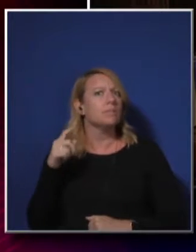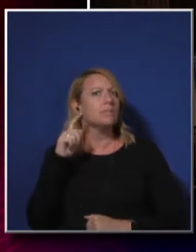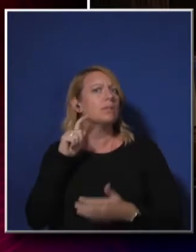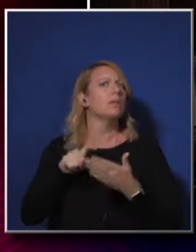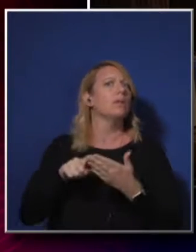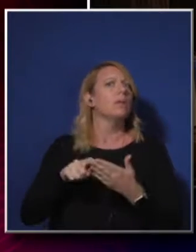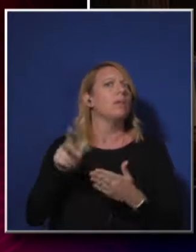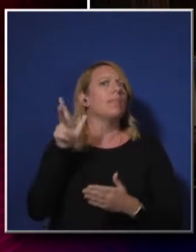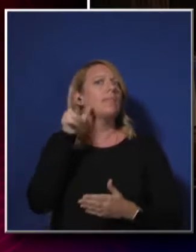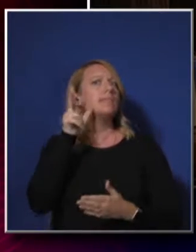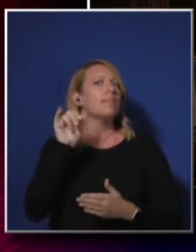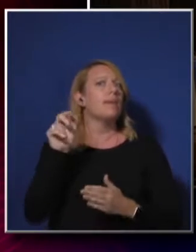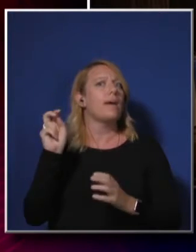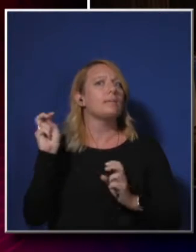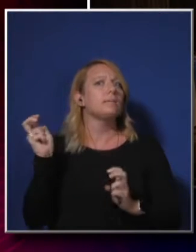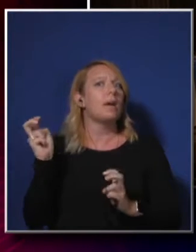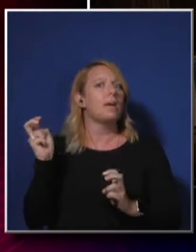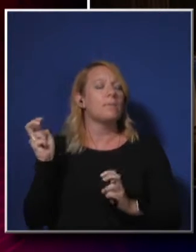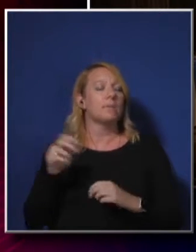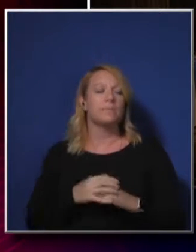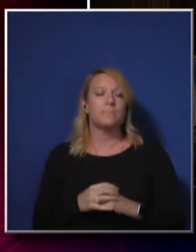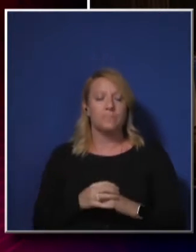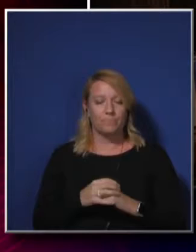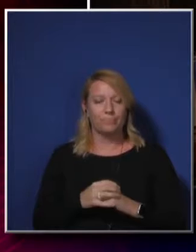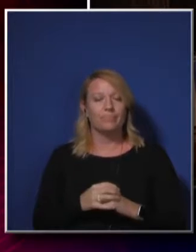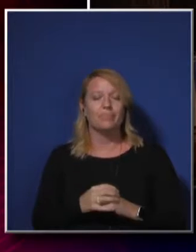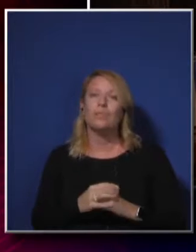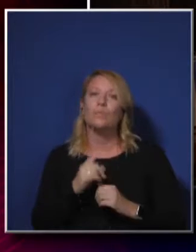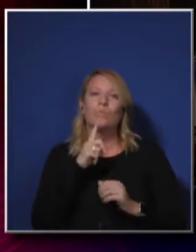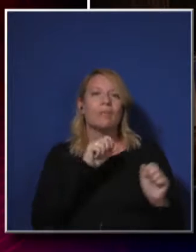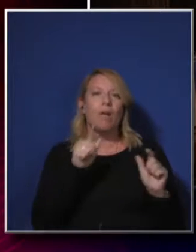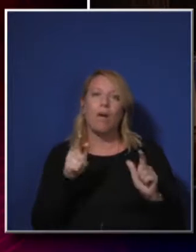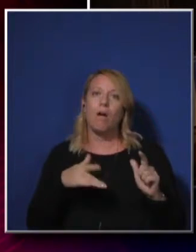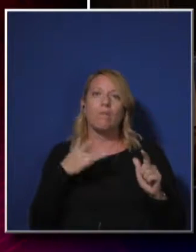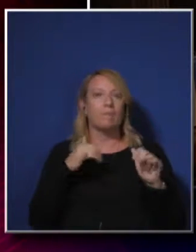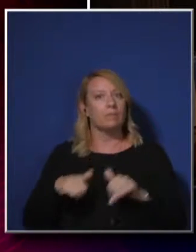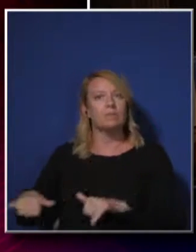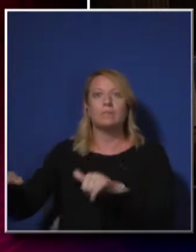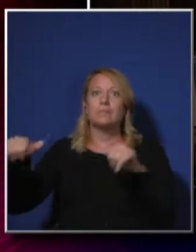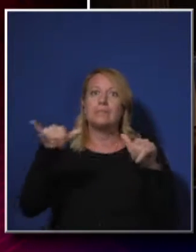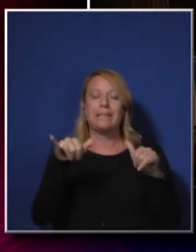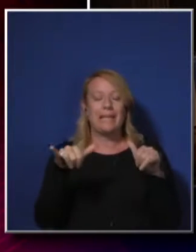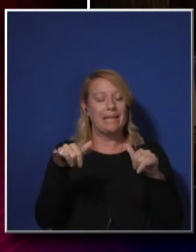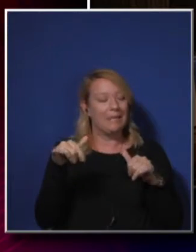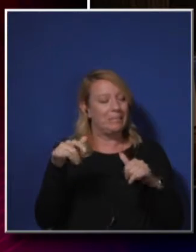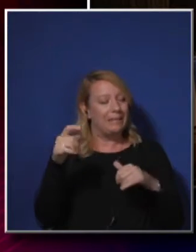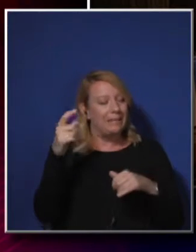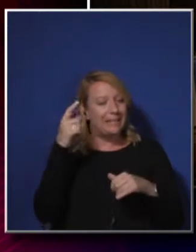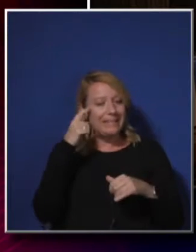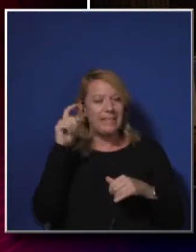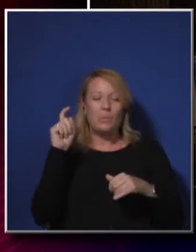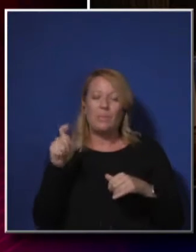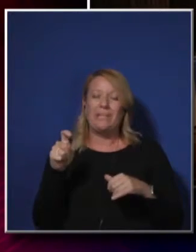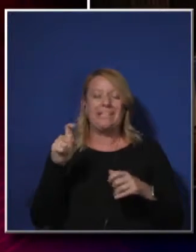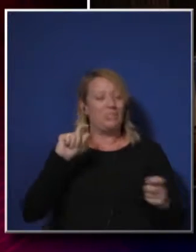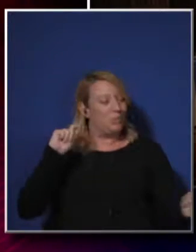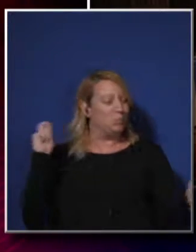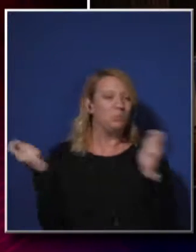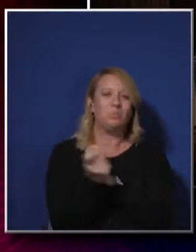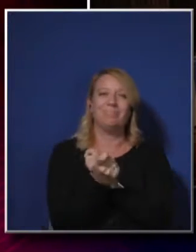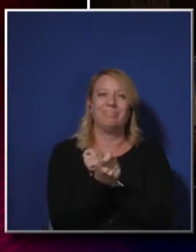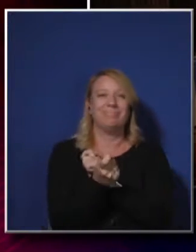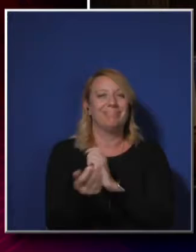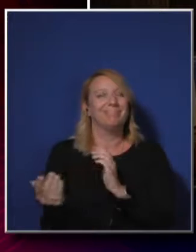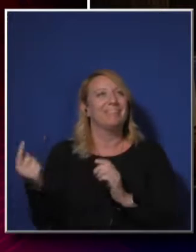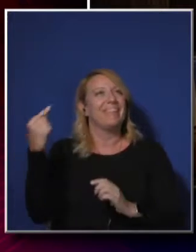And mm-hmm. when I was preaching to the choir and saying, we got to rethink this. We got to tear it down, get